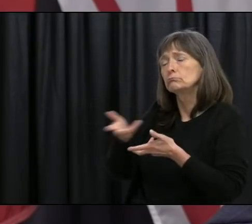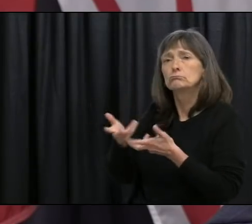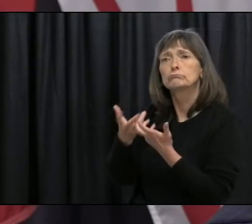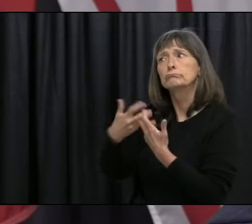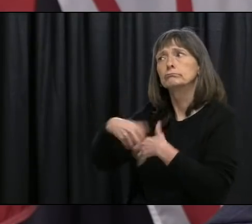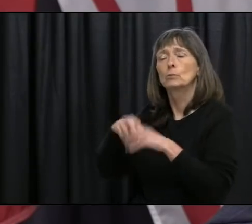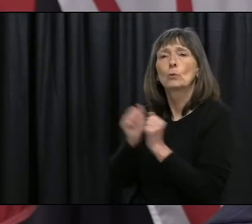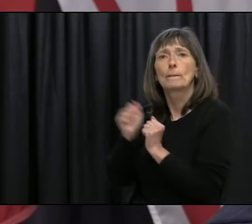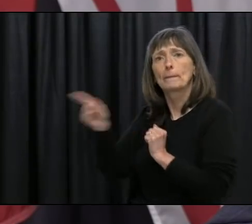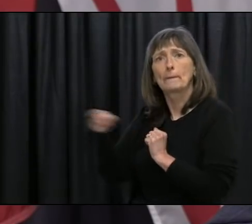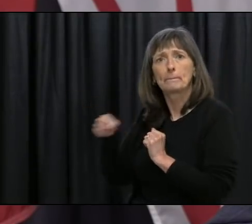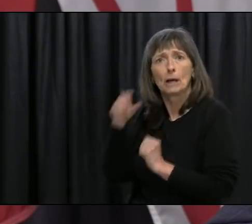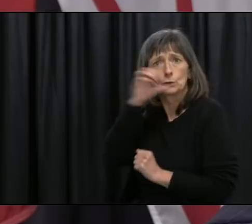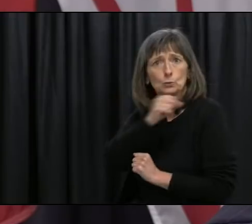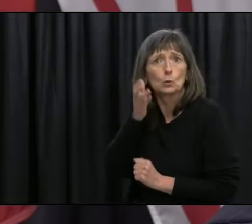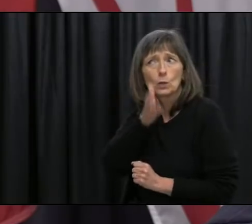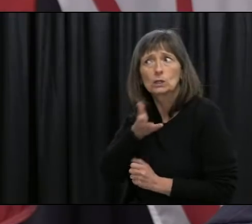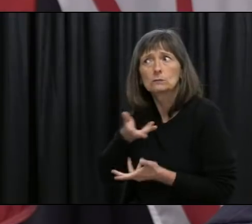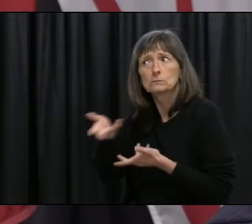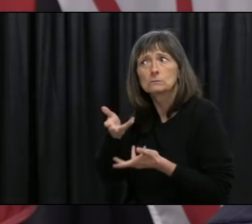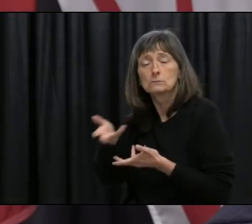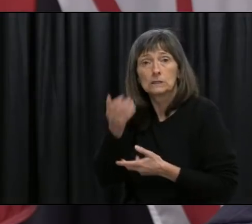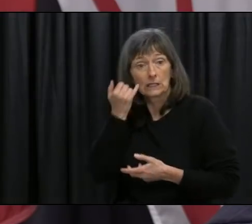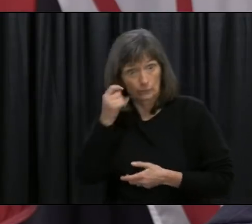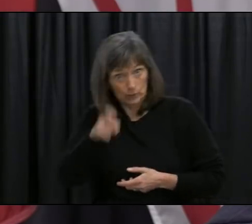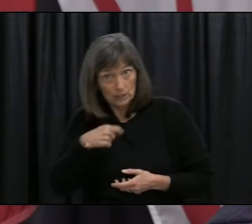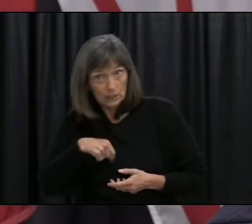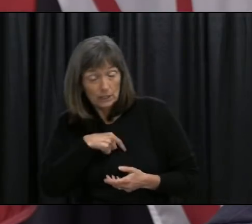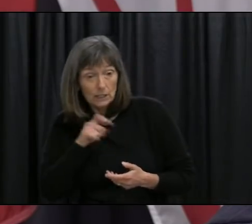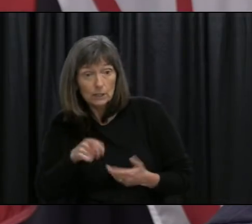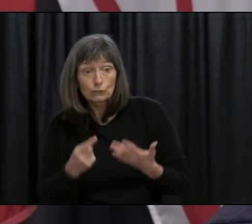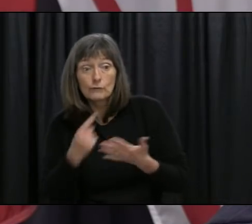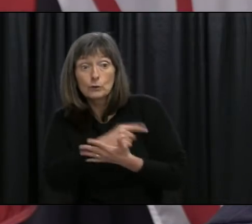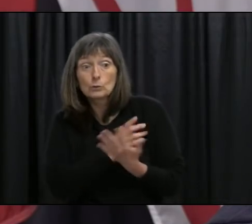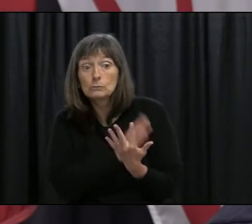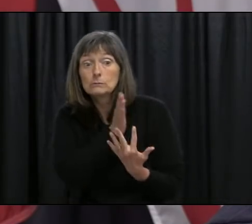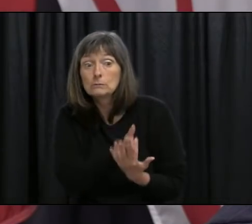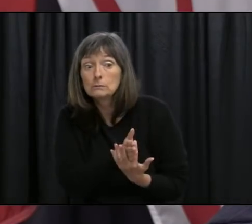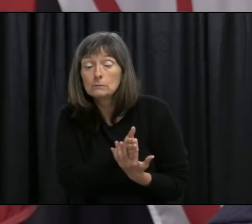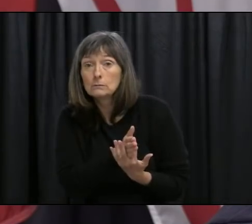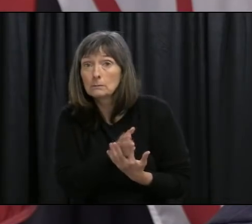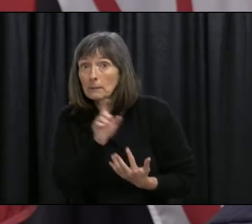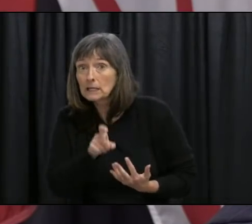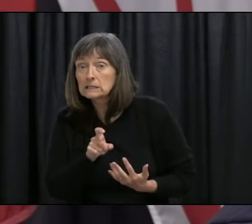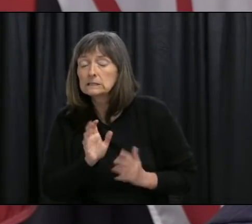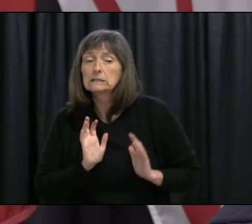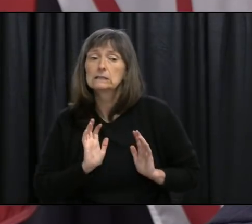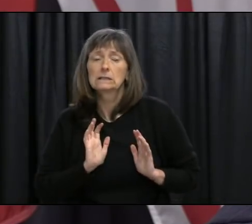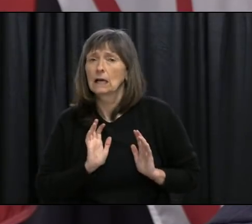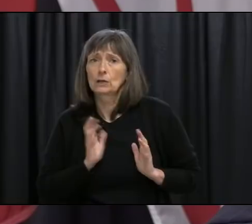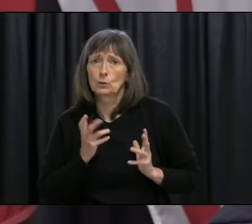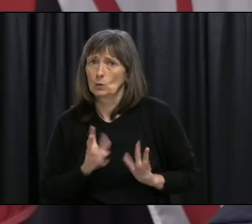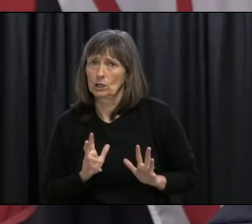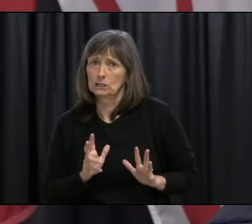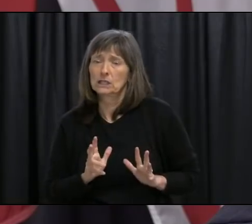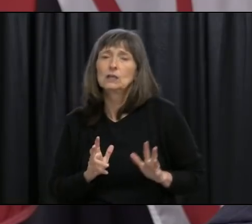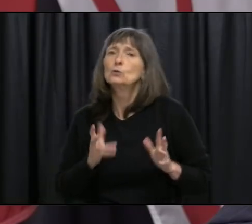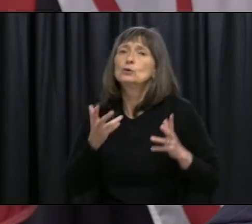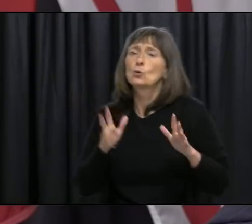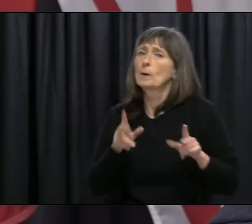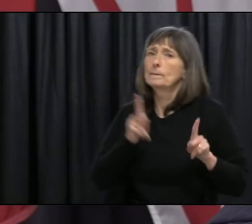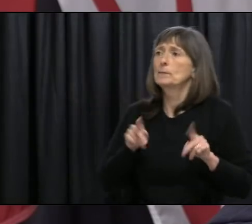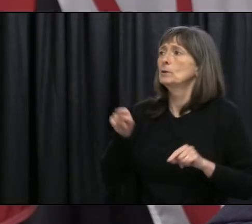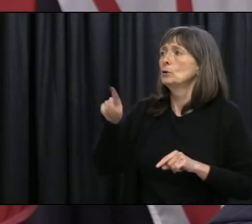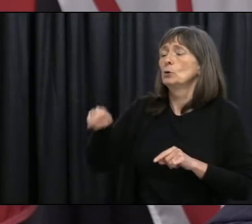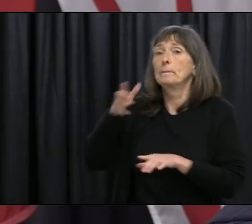to monitor and look at a review, something that's happening here, what we do not want to see is to put people